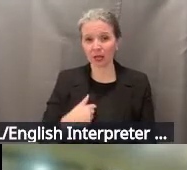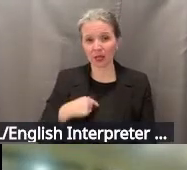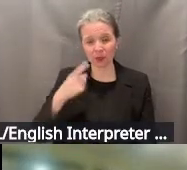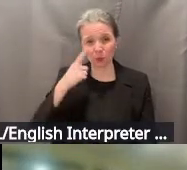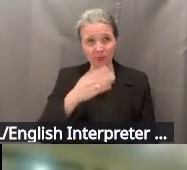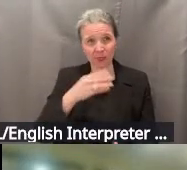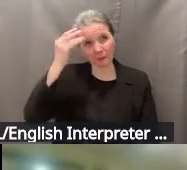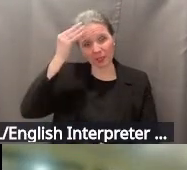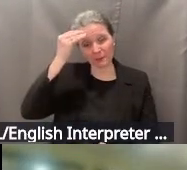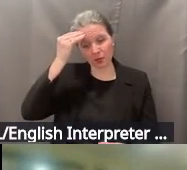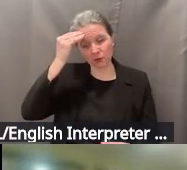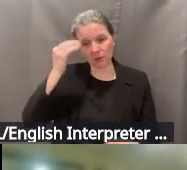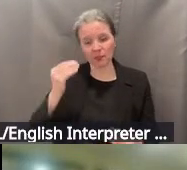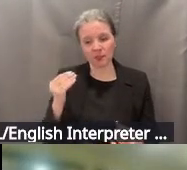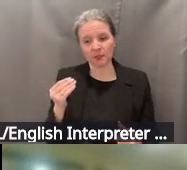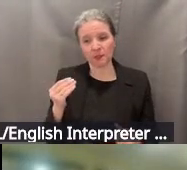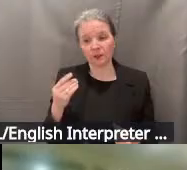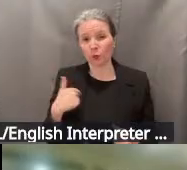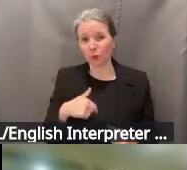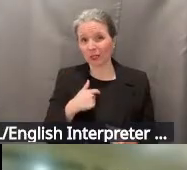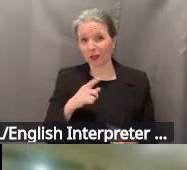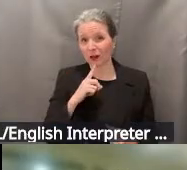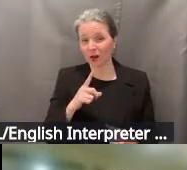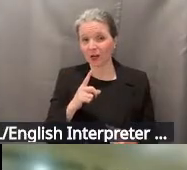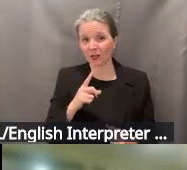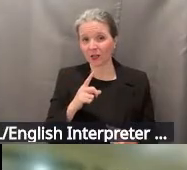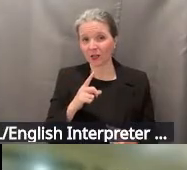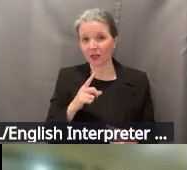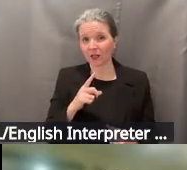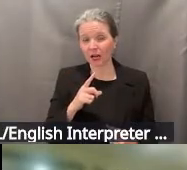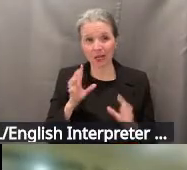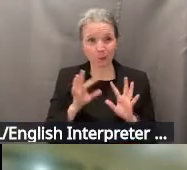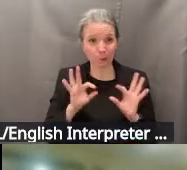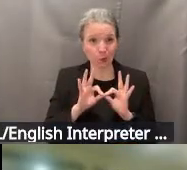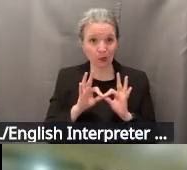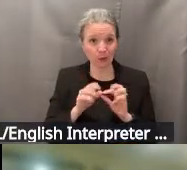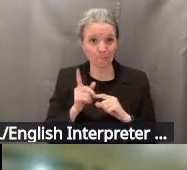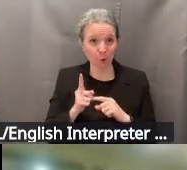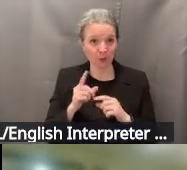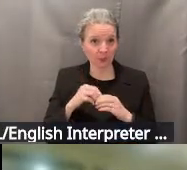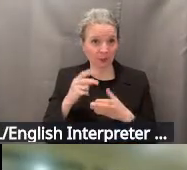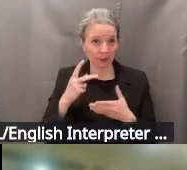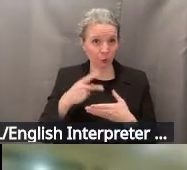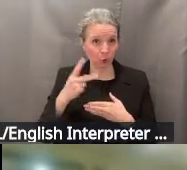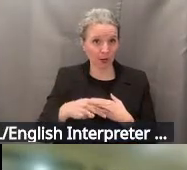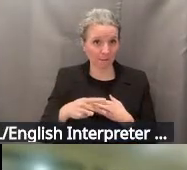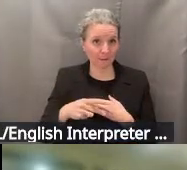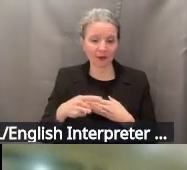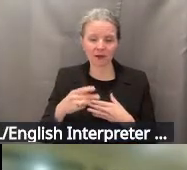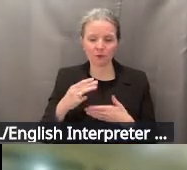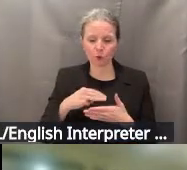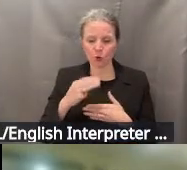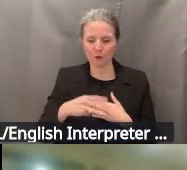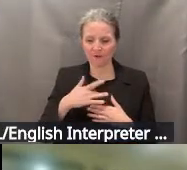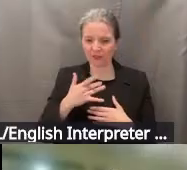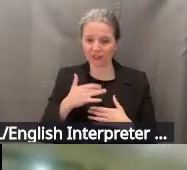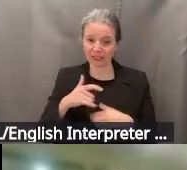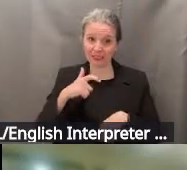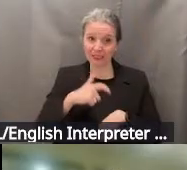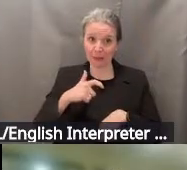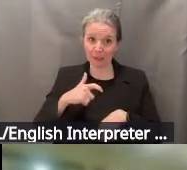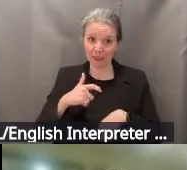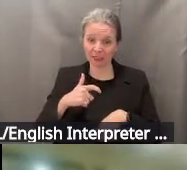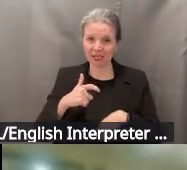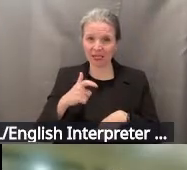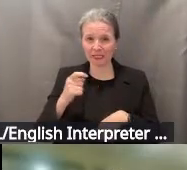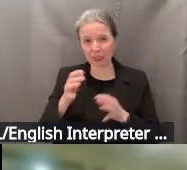mind, obviously, is we are really at a pivotal point in the program, and it feels like the timing is just